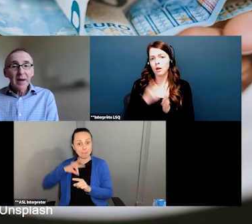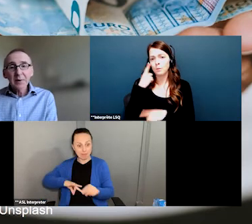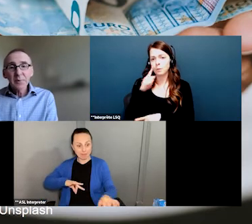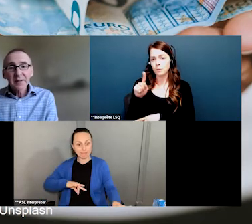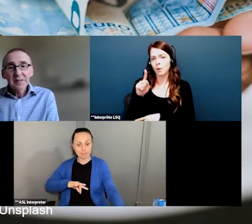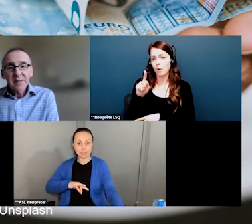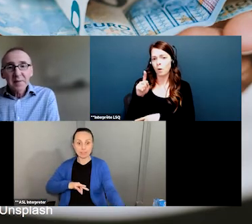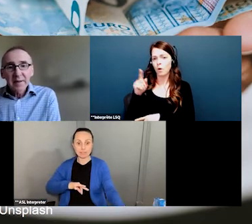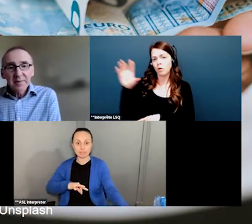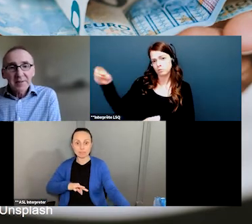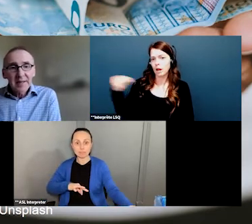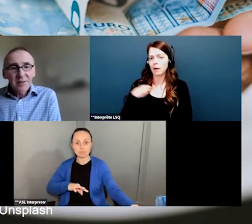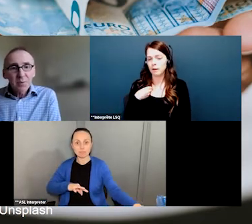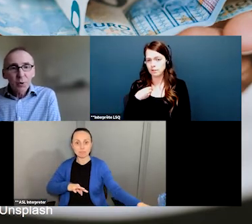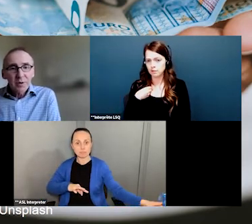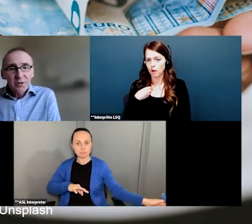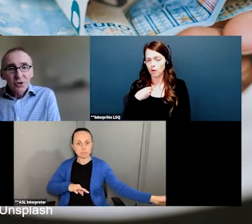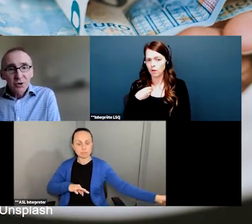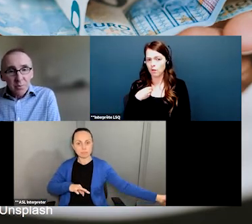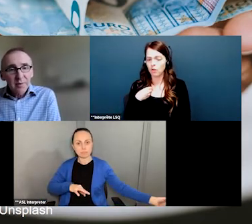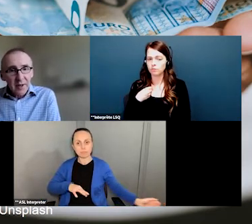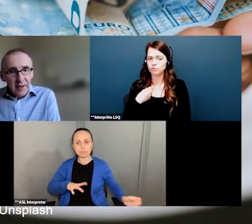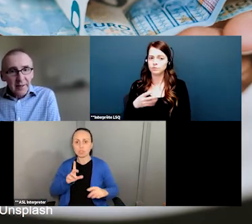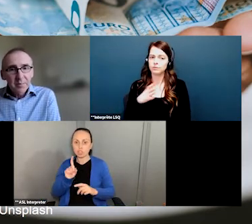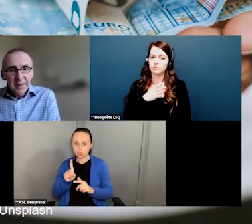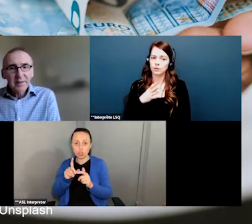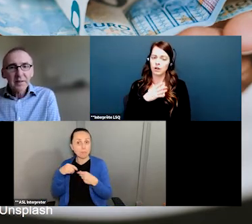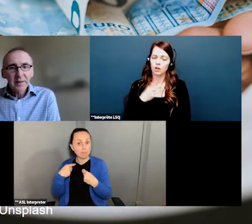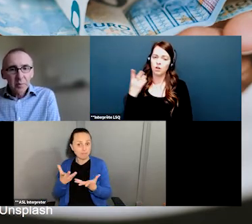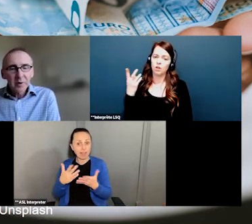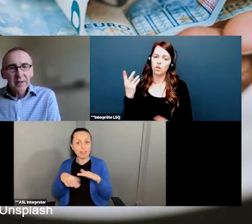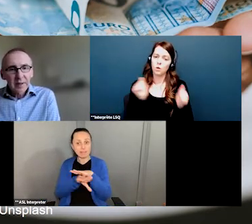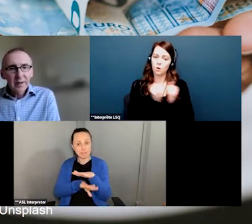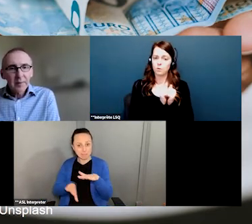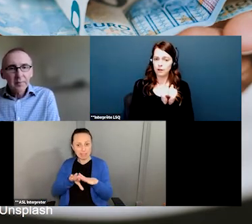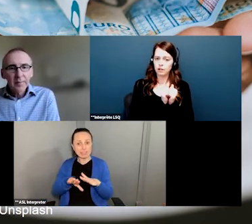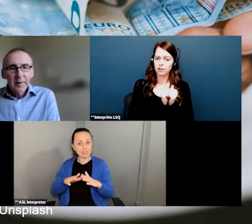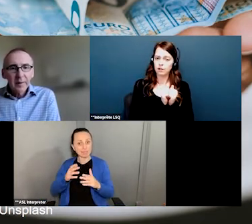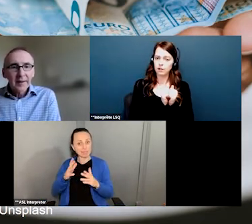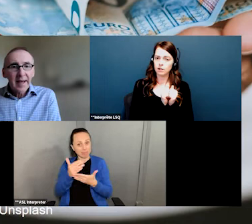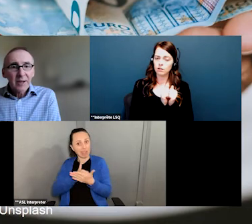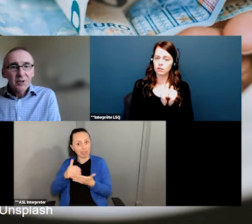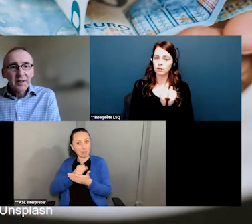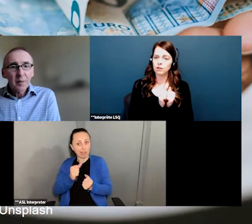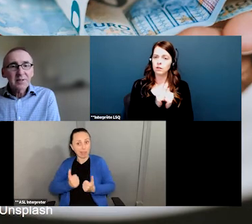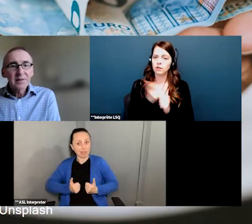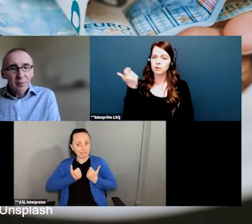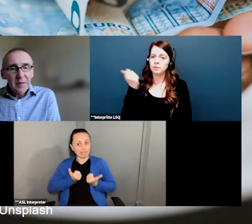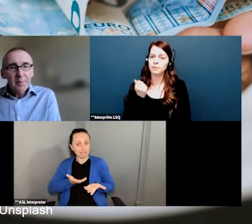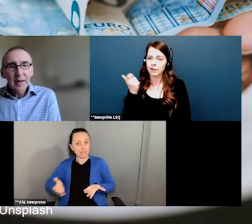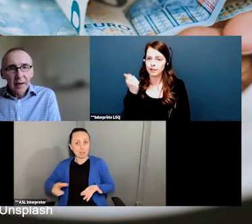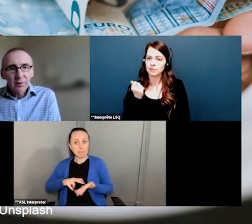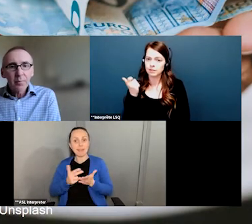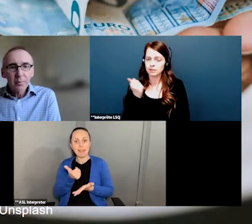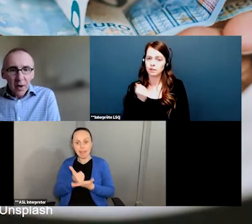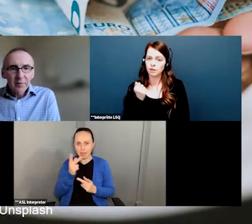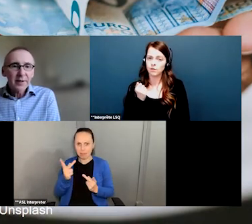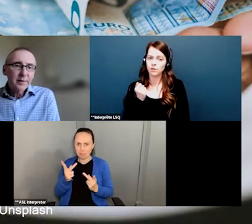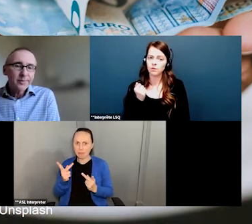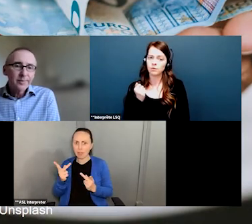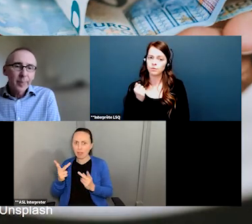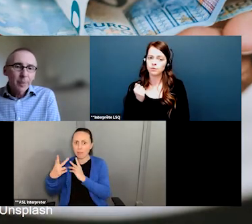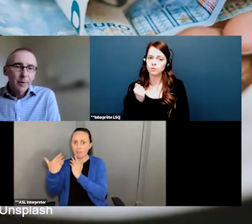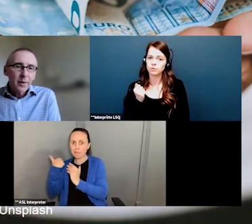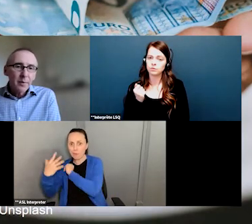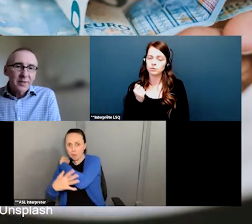When combined with existing benefits and supports, it should provide a basic livable income that actually helps lift people out of